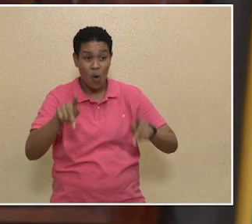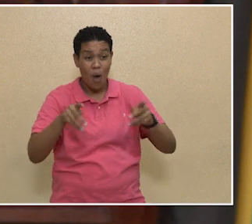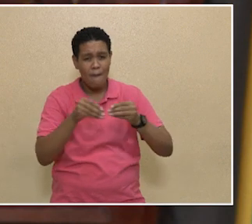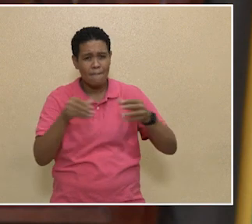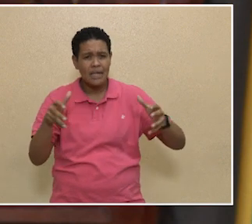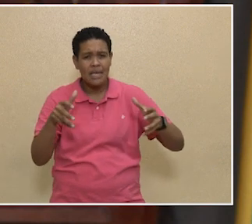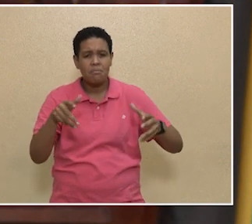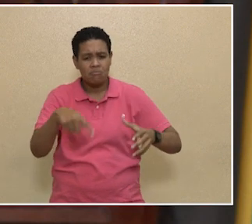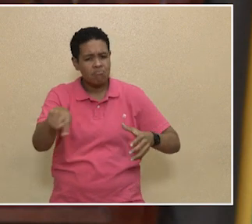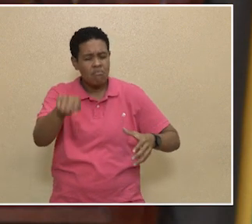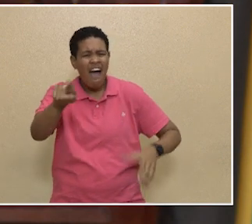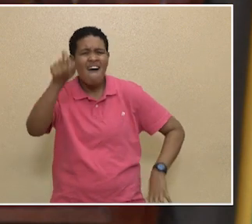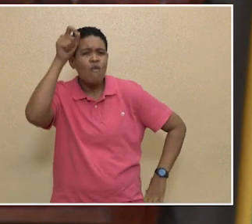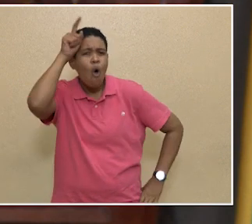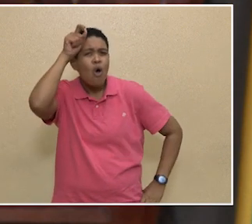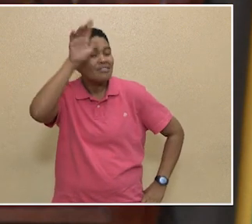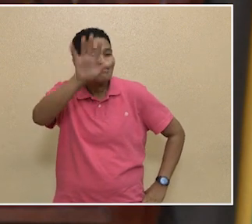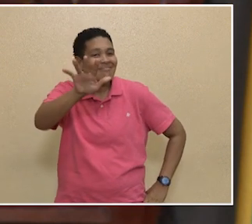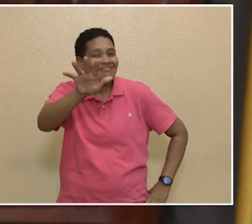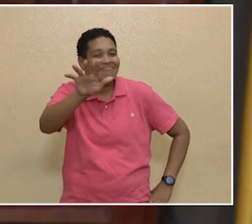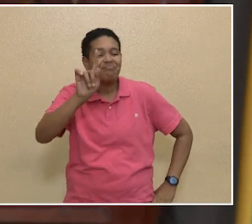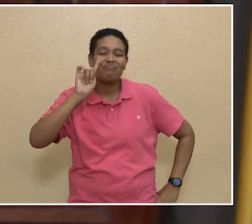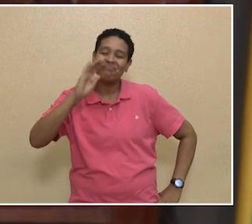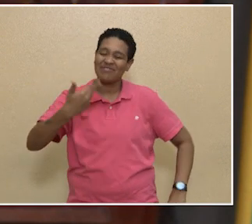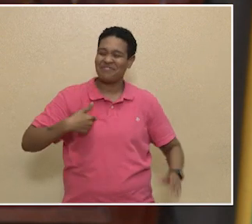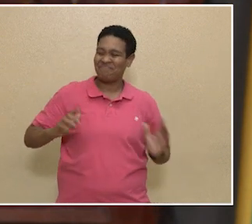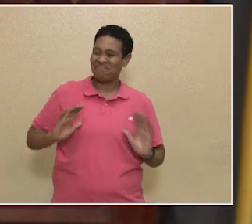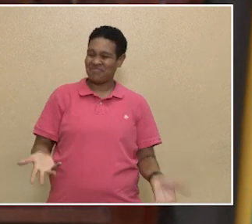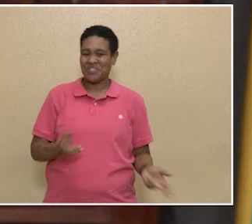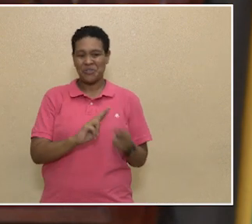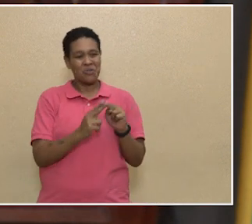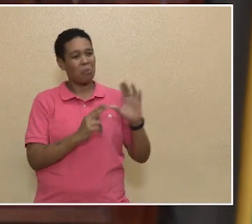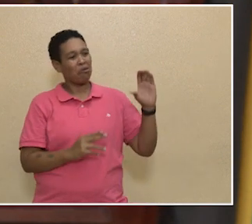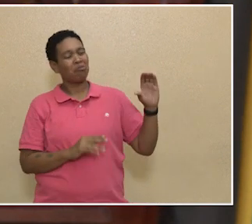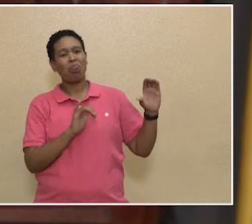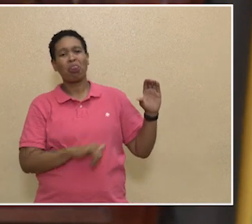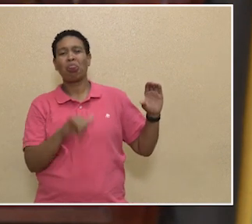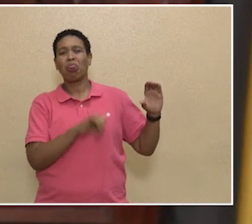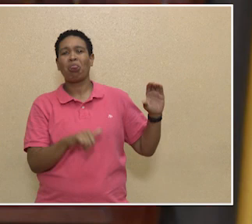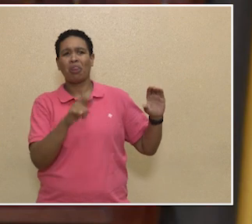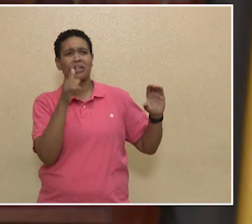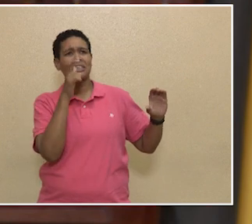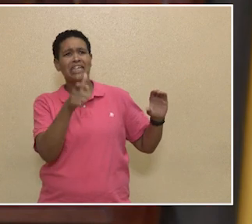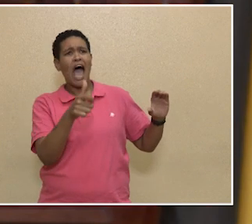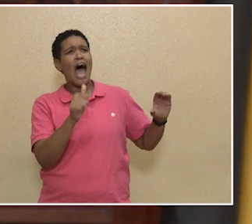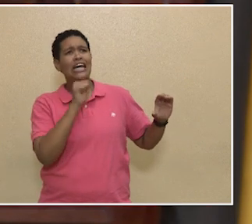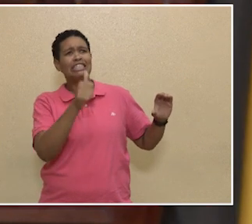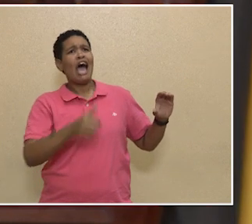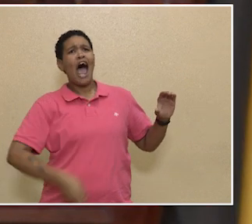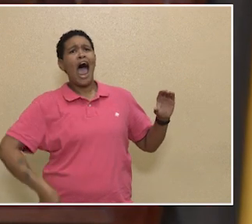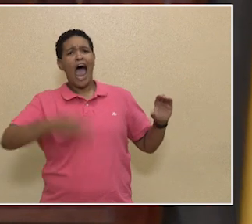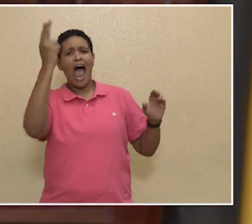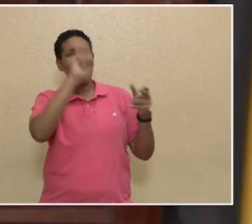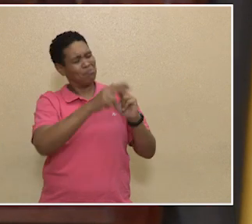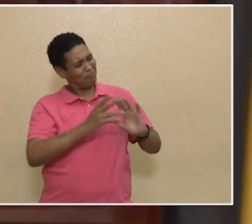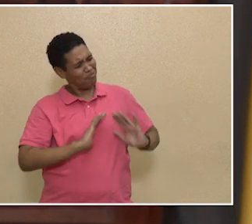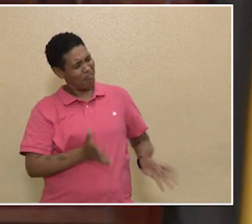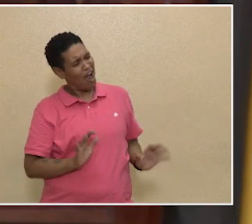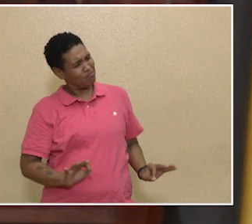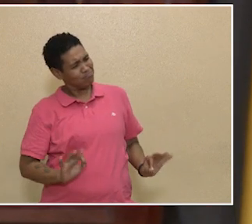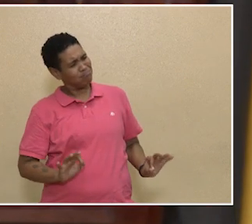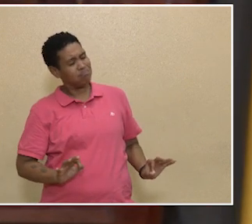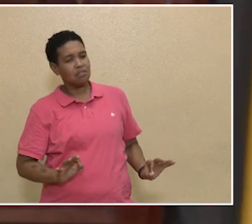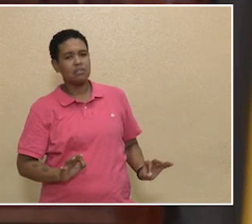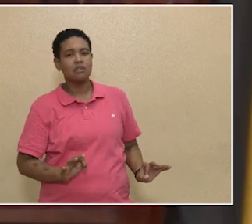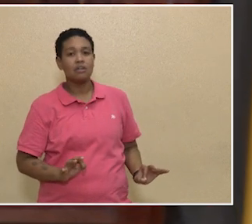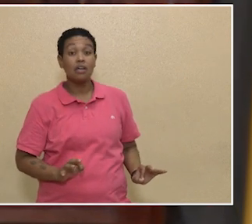to understand that while it appears to you that things may be looking good, if it is that you do not